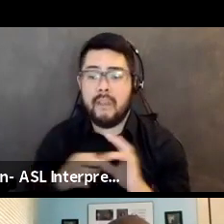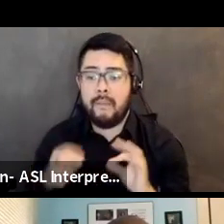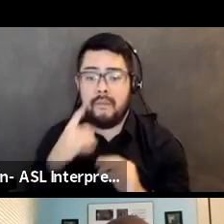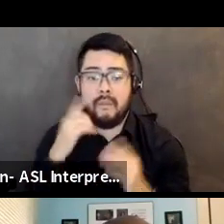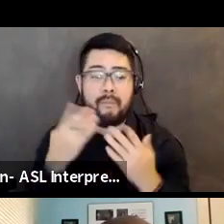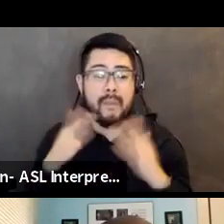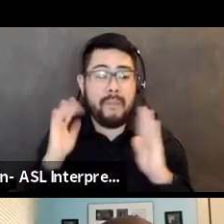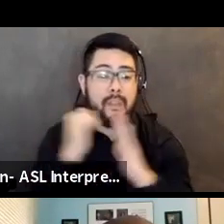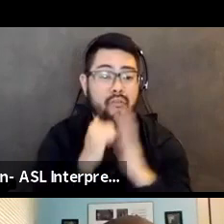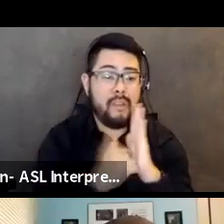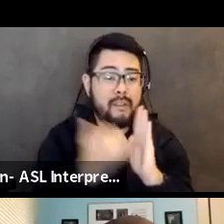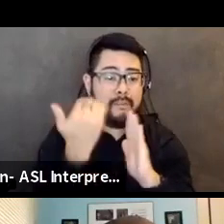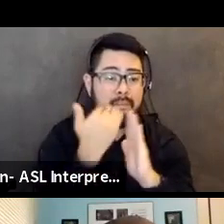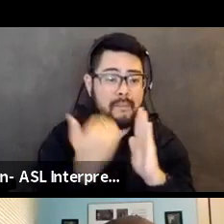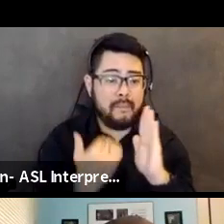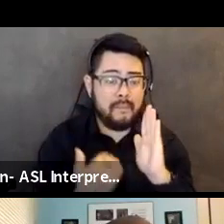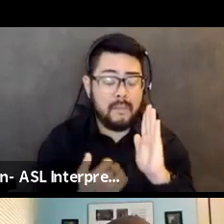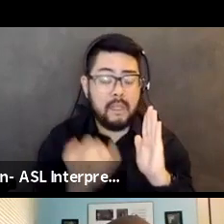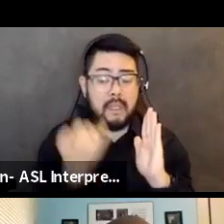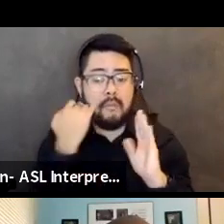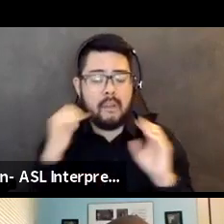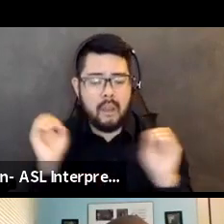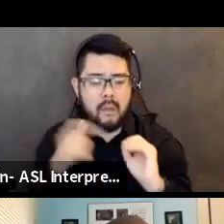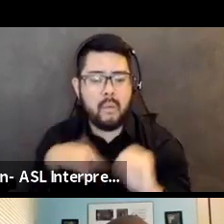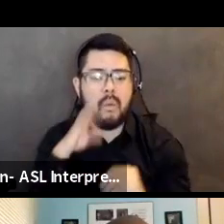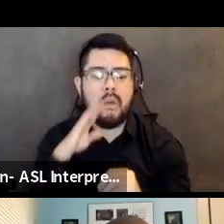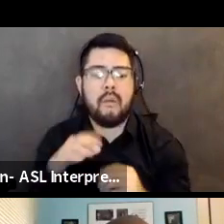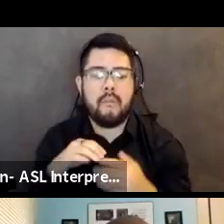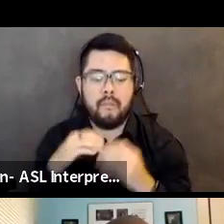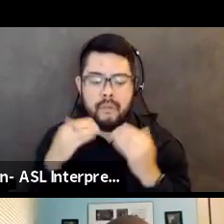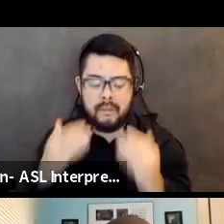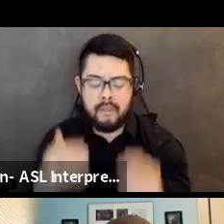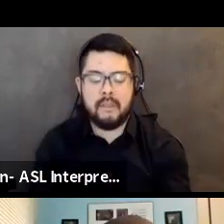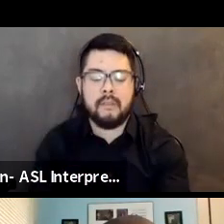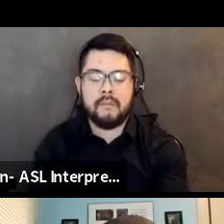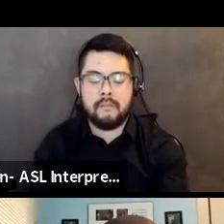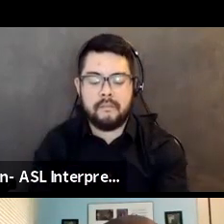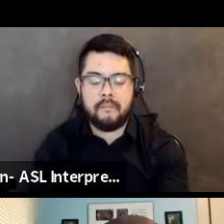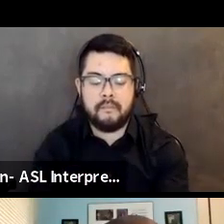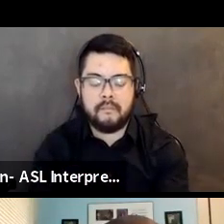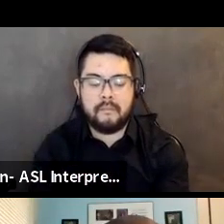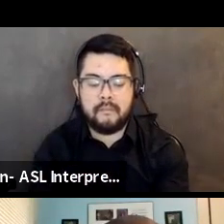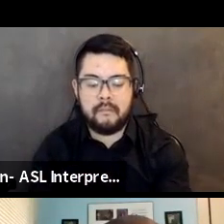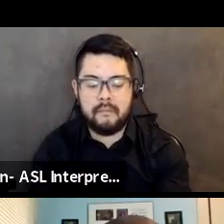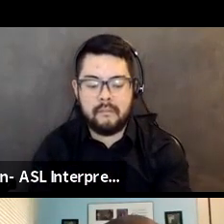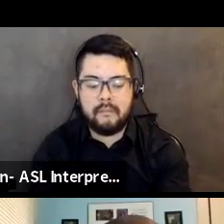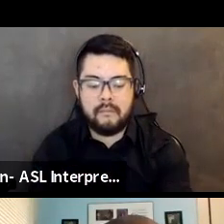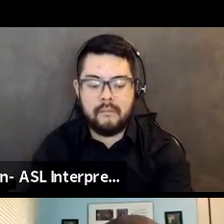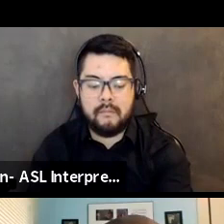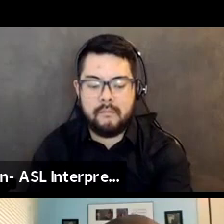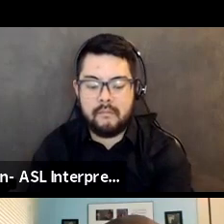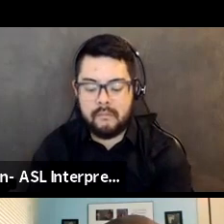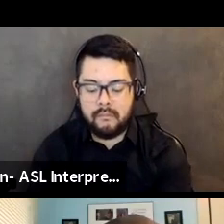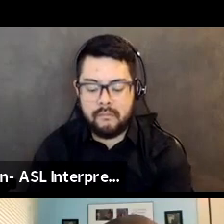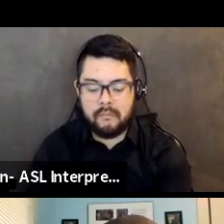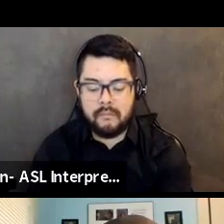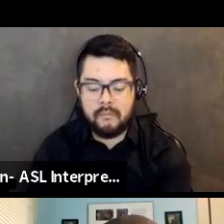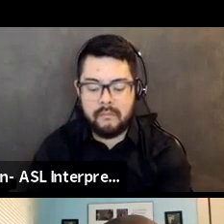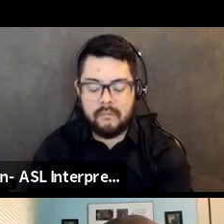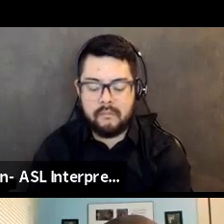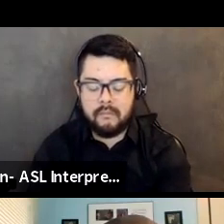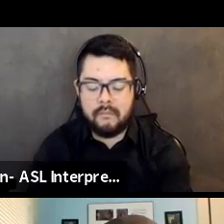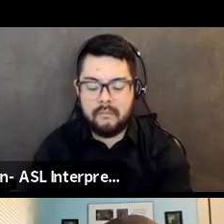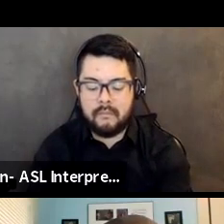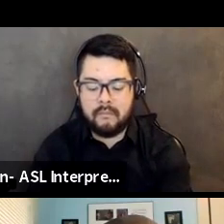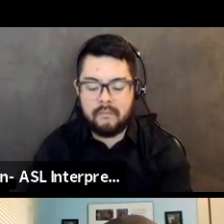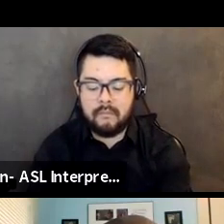items if not we'll proceed uh we will not proceed with the vote on public agenda items madam secretary please